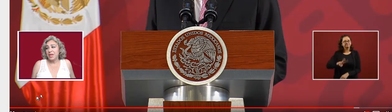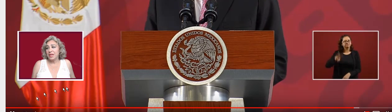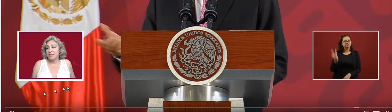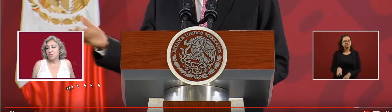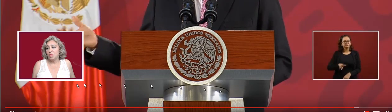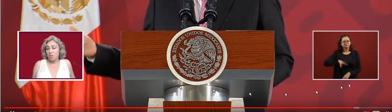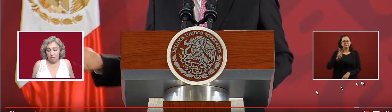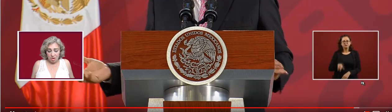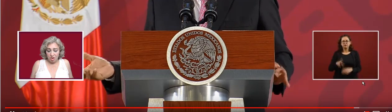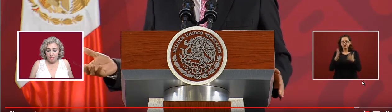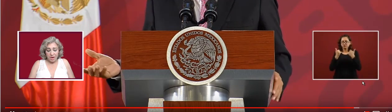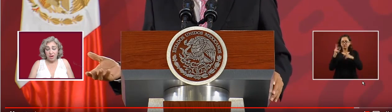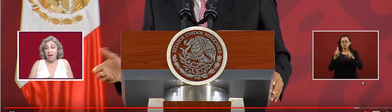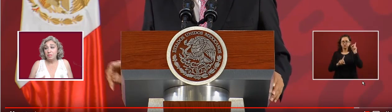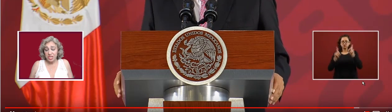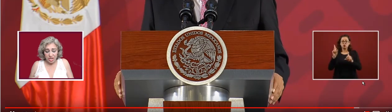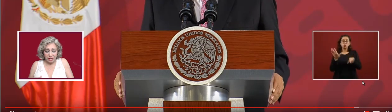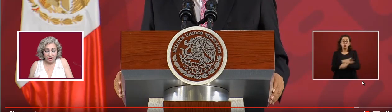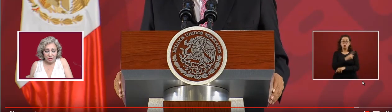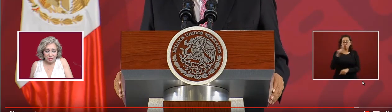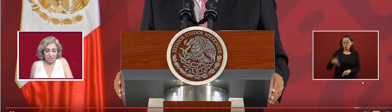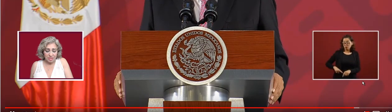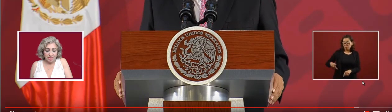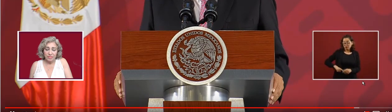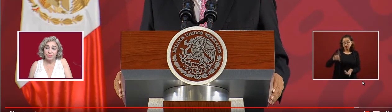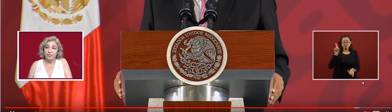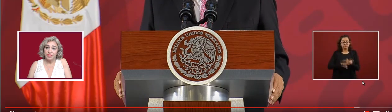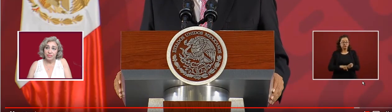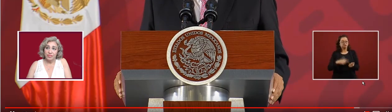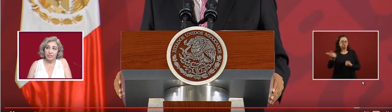because no matter how much he earns